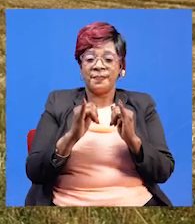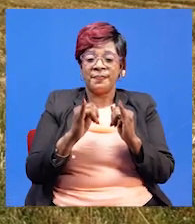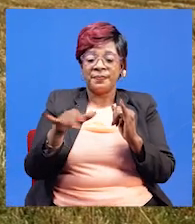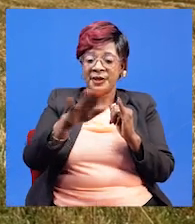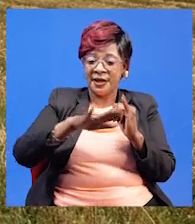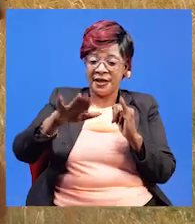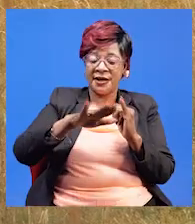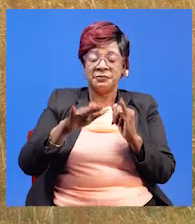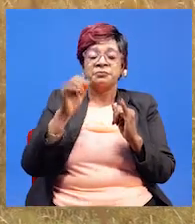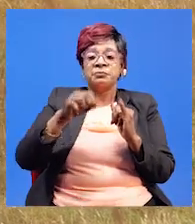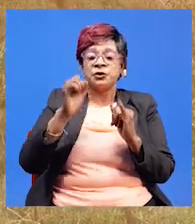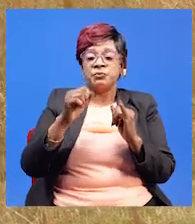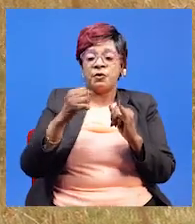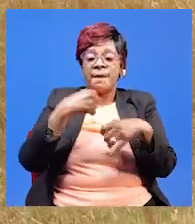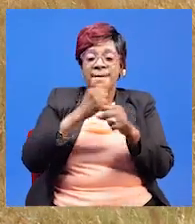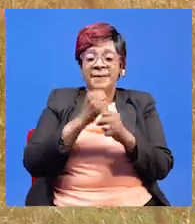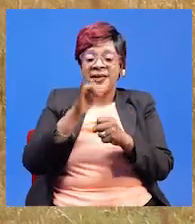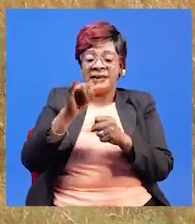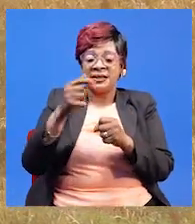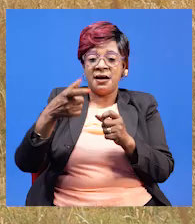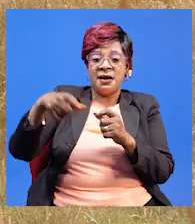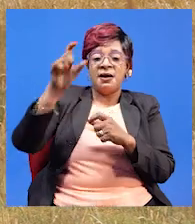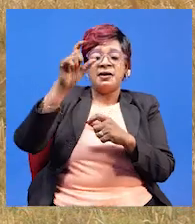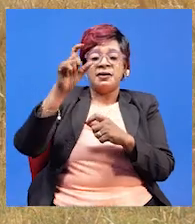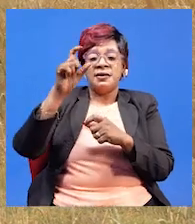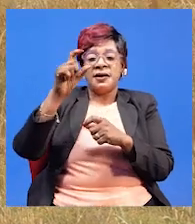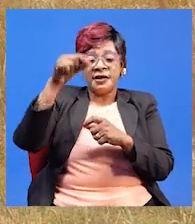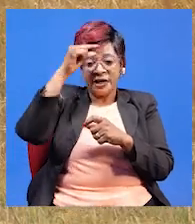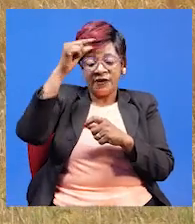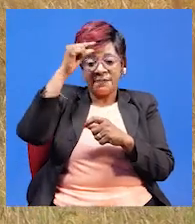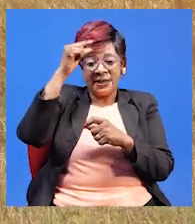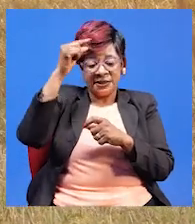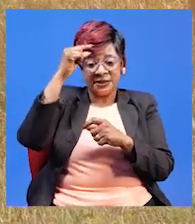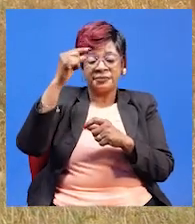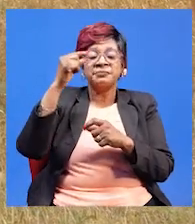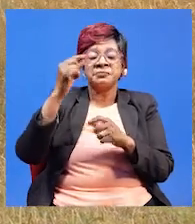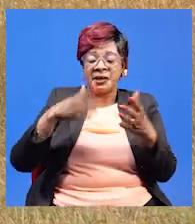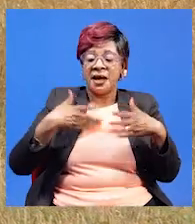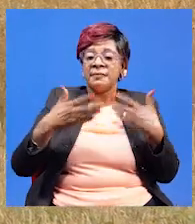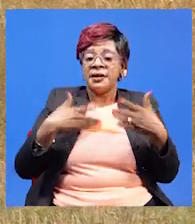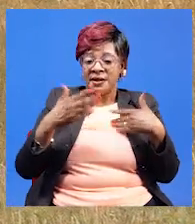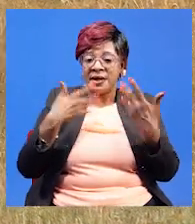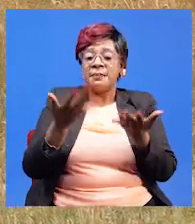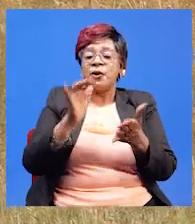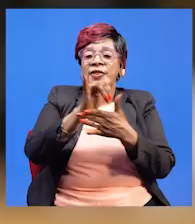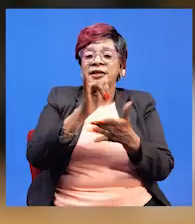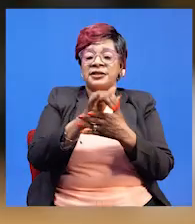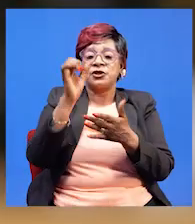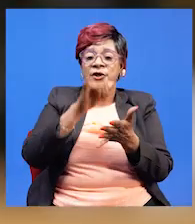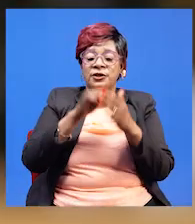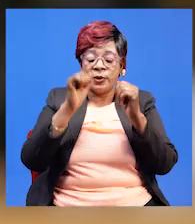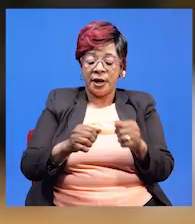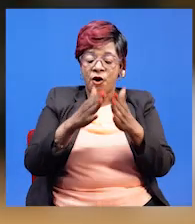are really going to increase wheat production for our country, and the government is really upbeat about it, so that we can open